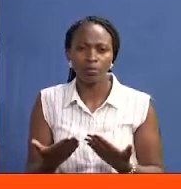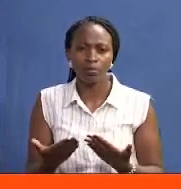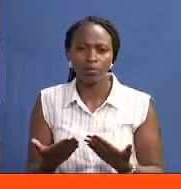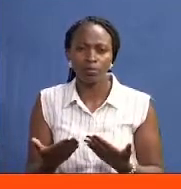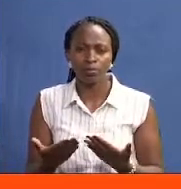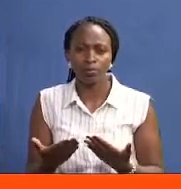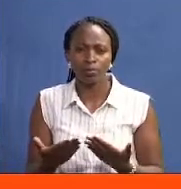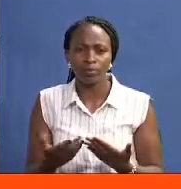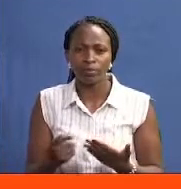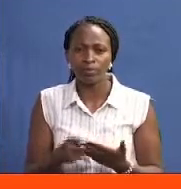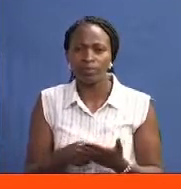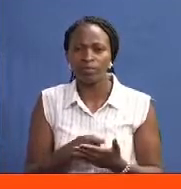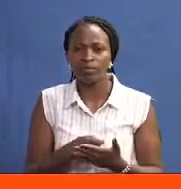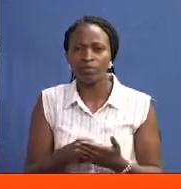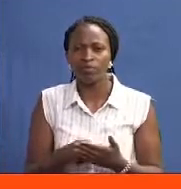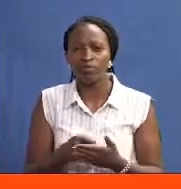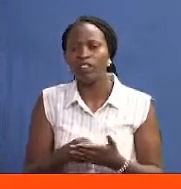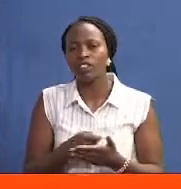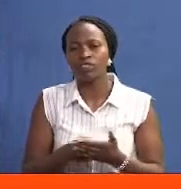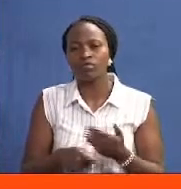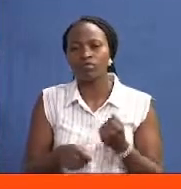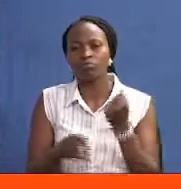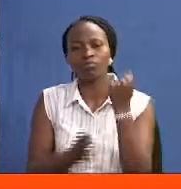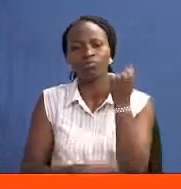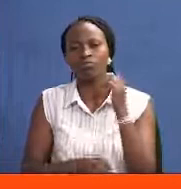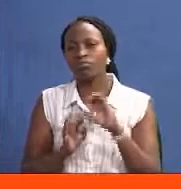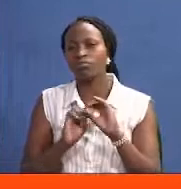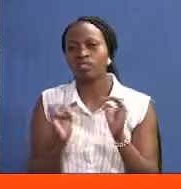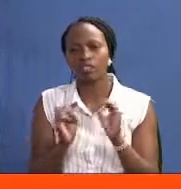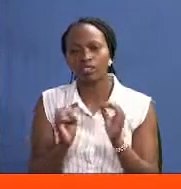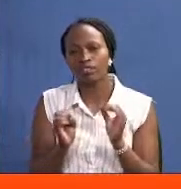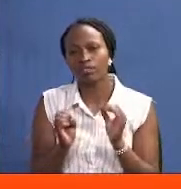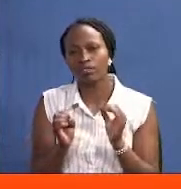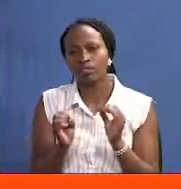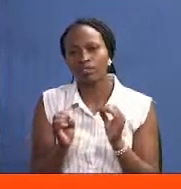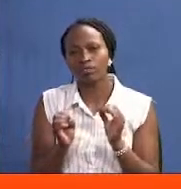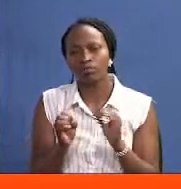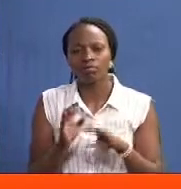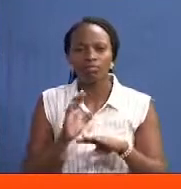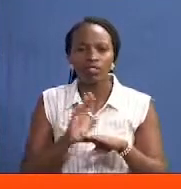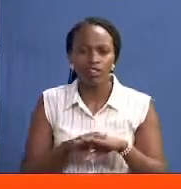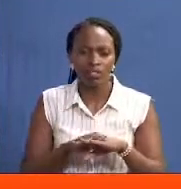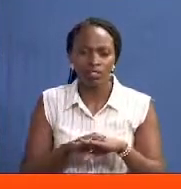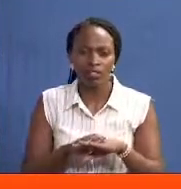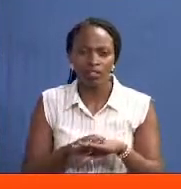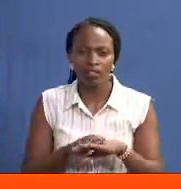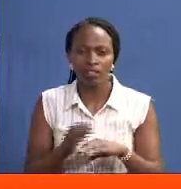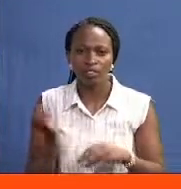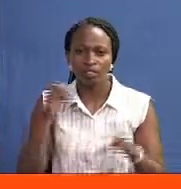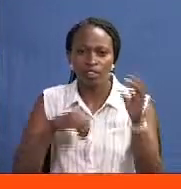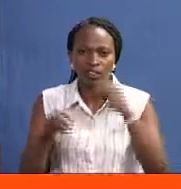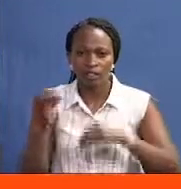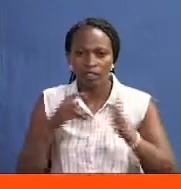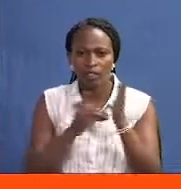taxing is not really in and of itself a bad thing, because it is it is good that we all contribute to the